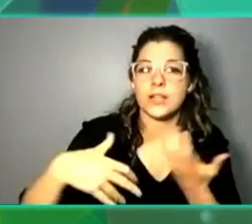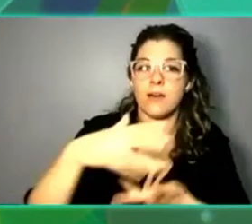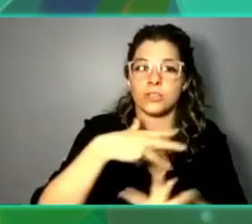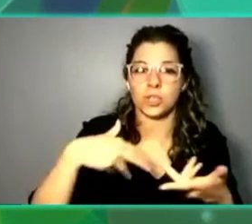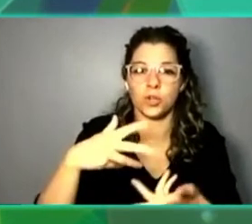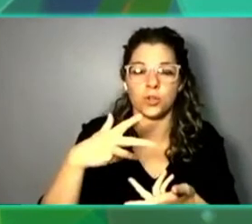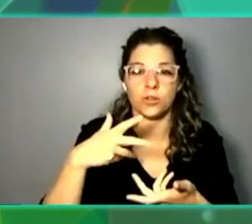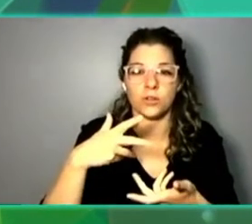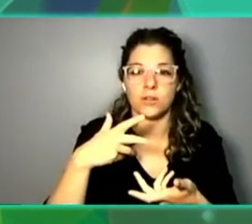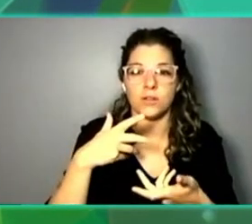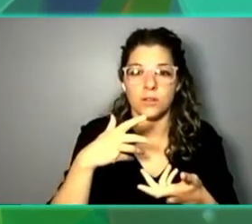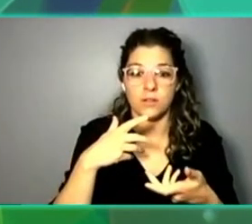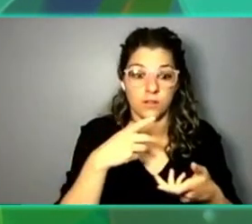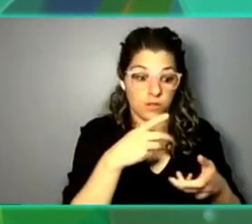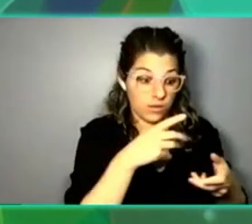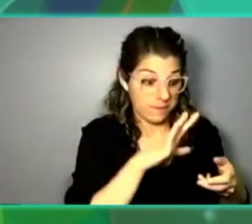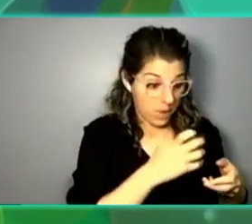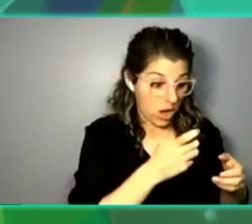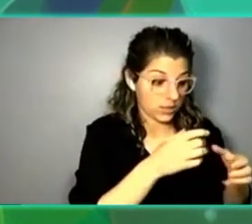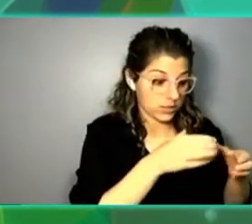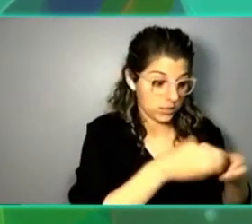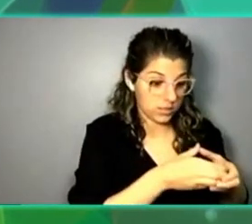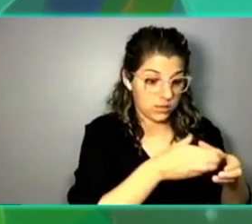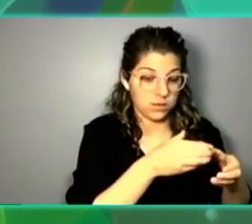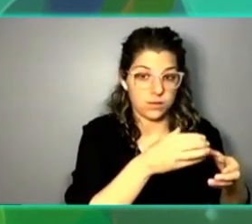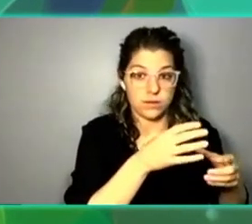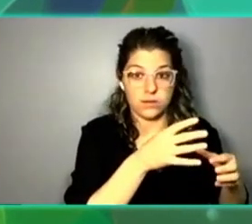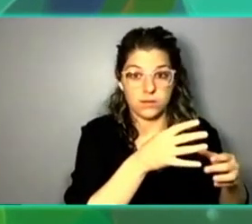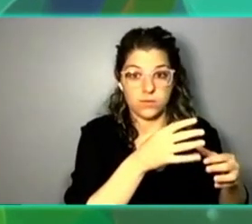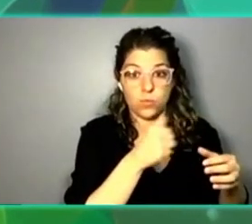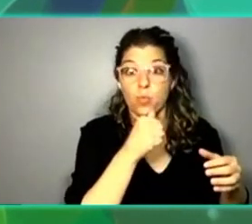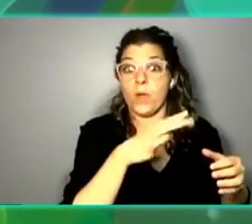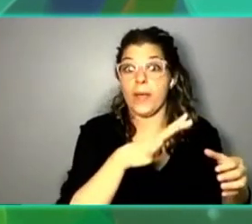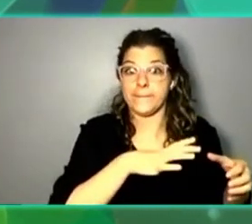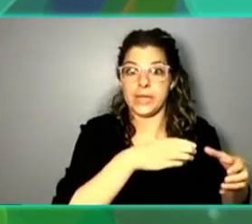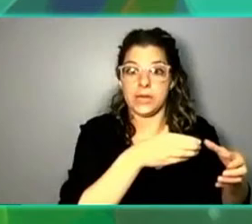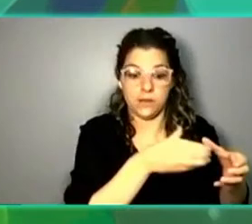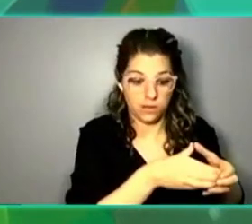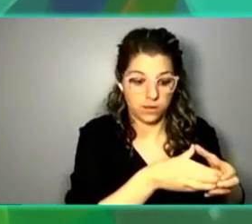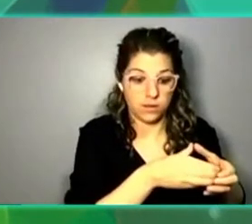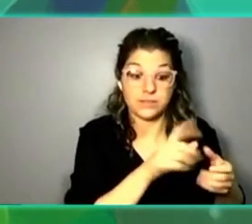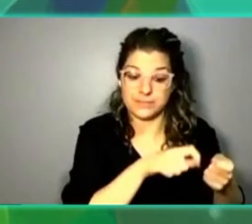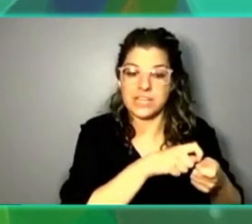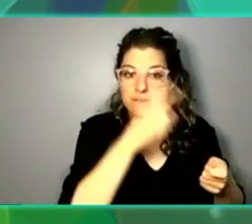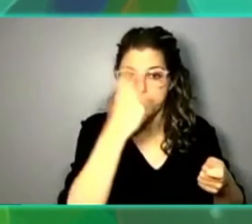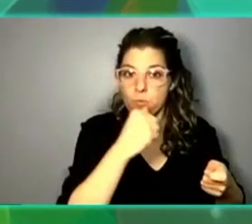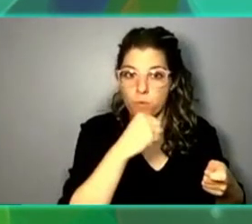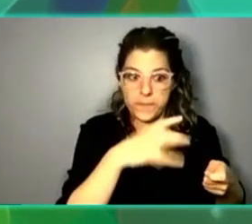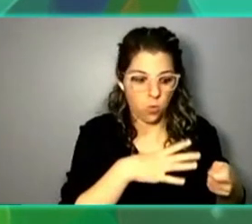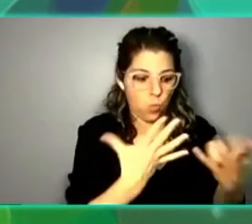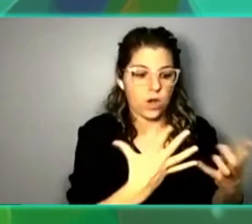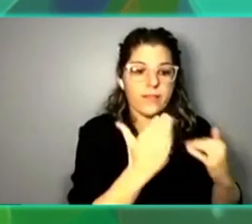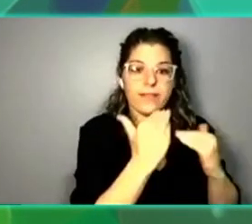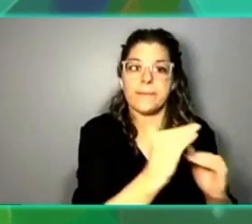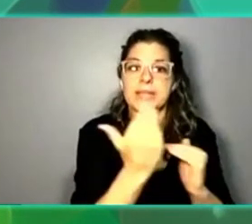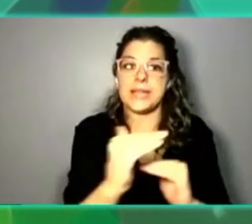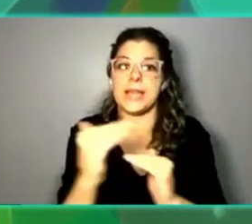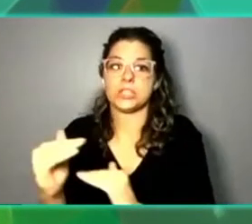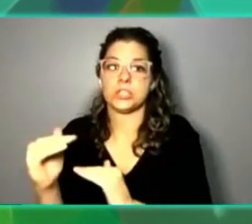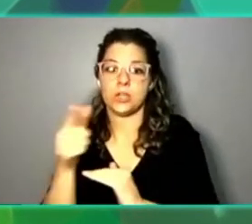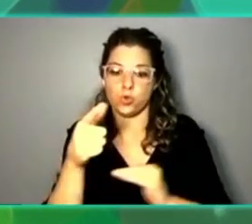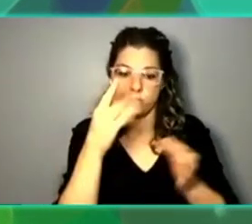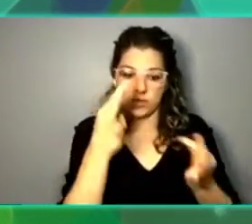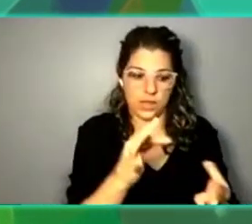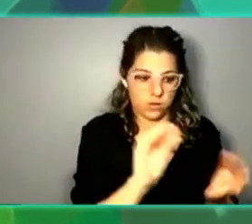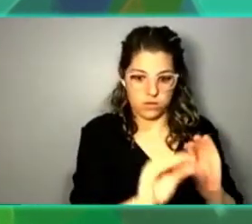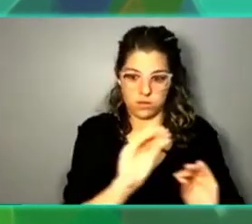the boxes that you've decided to put Black or women in, particularly Black women, and from there maybe